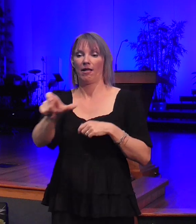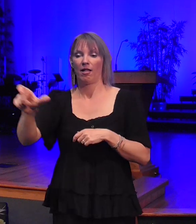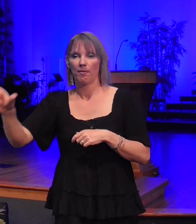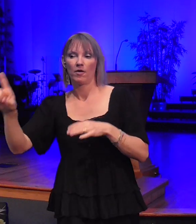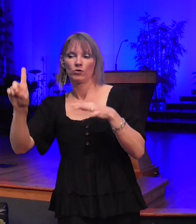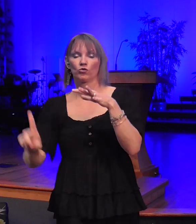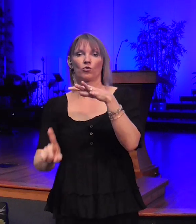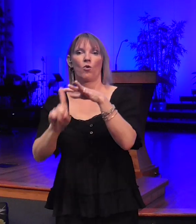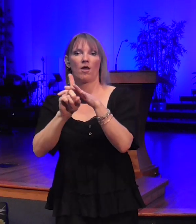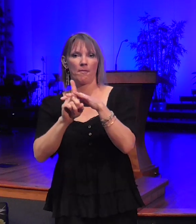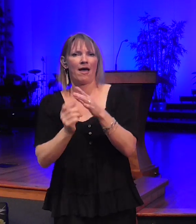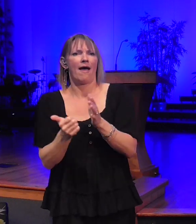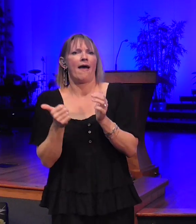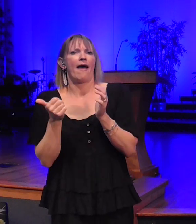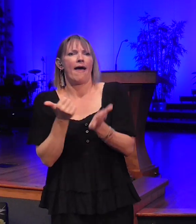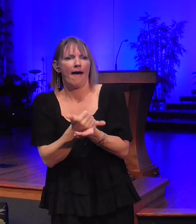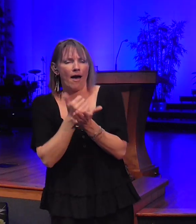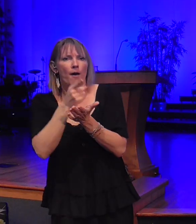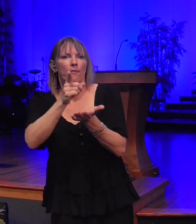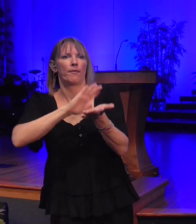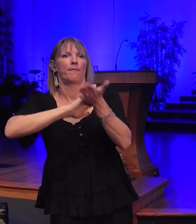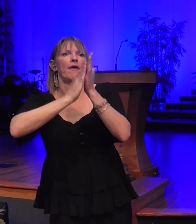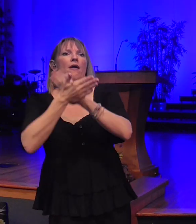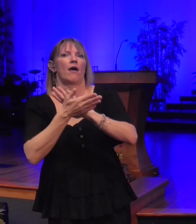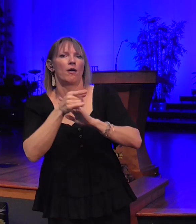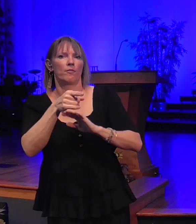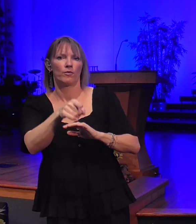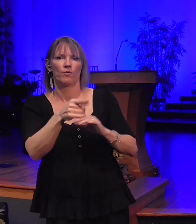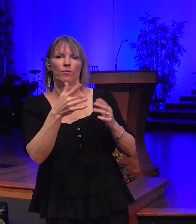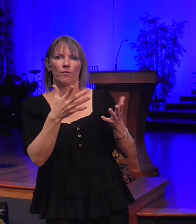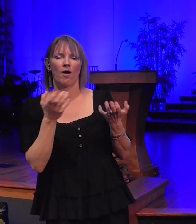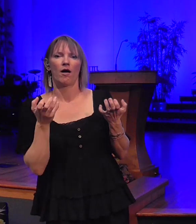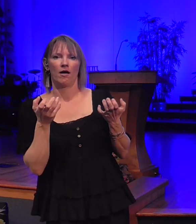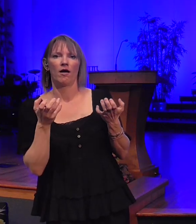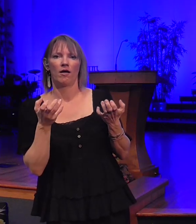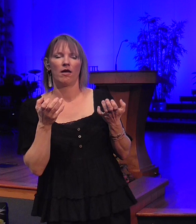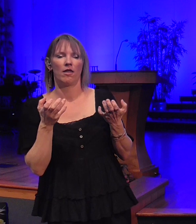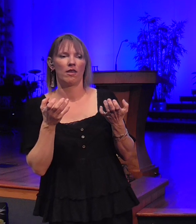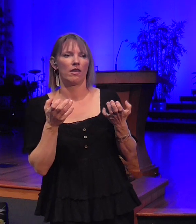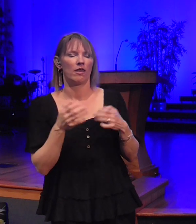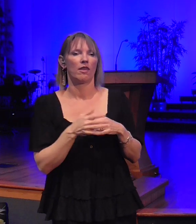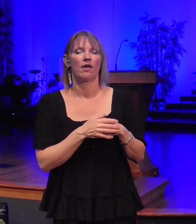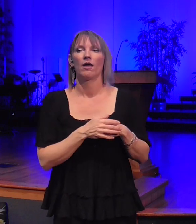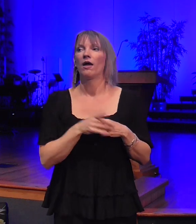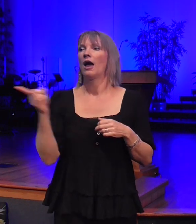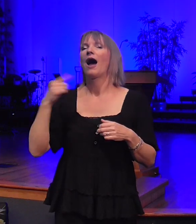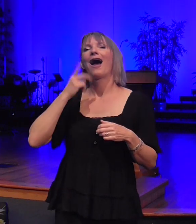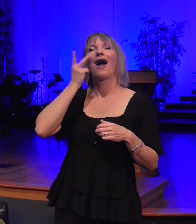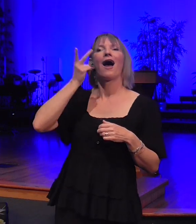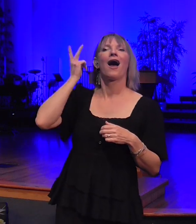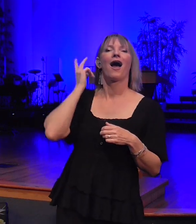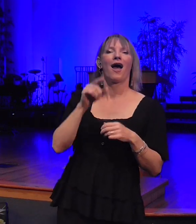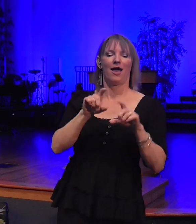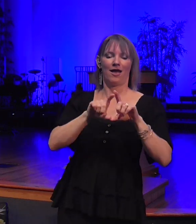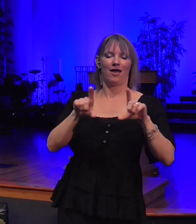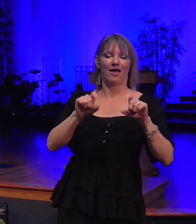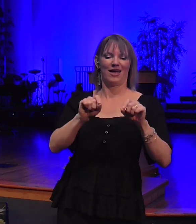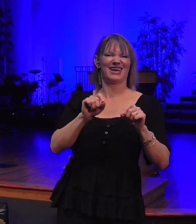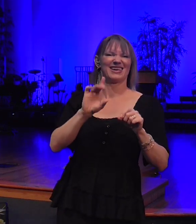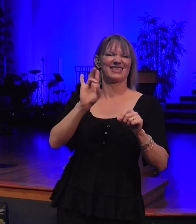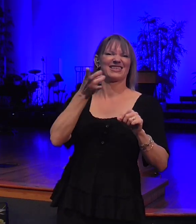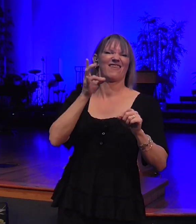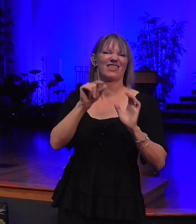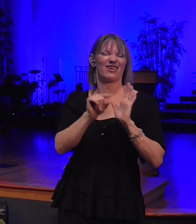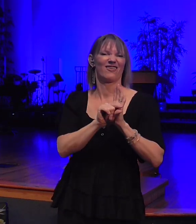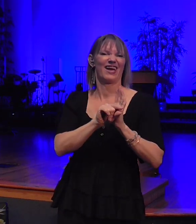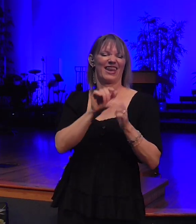help initiate you into who it was that you were going to become. I remember a little note I got from my 7th grade English teacher,